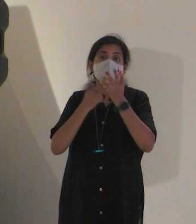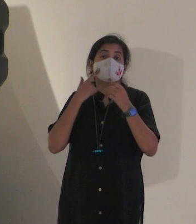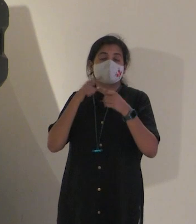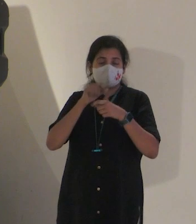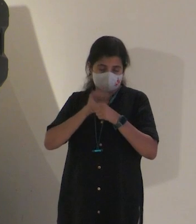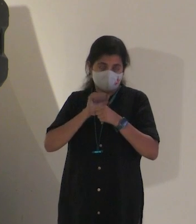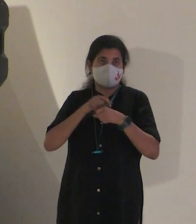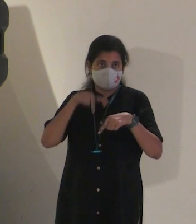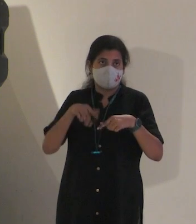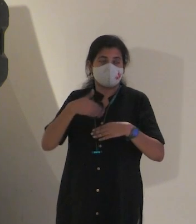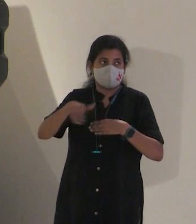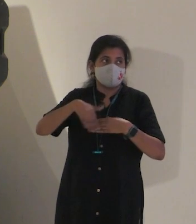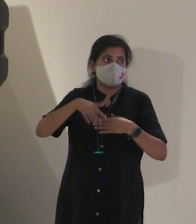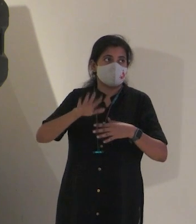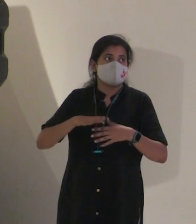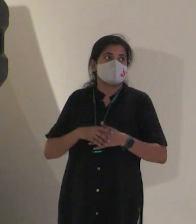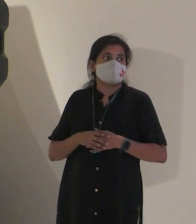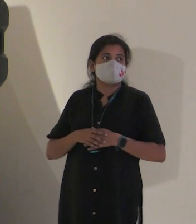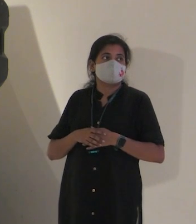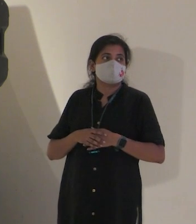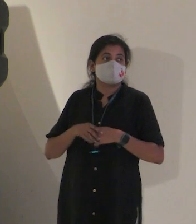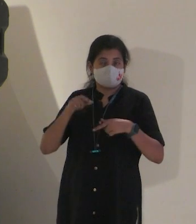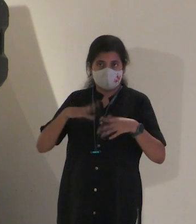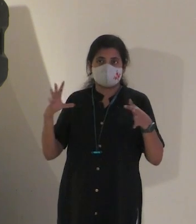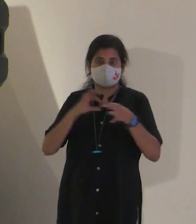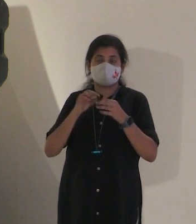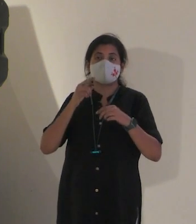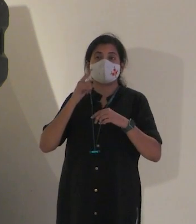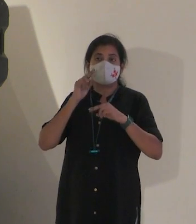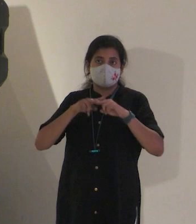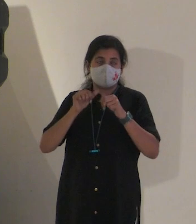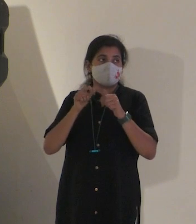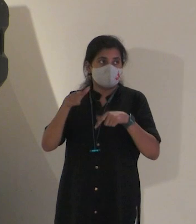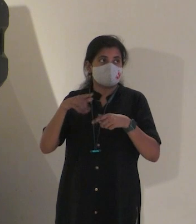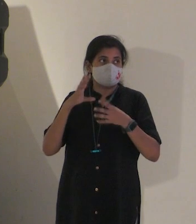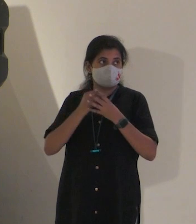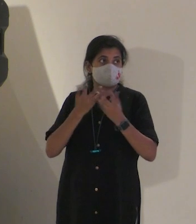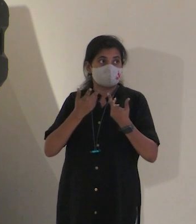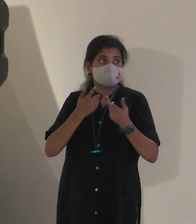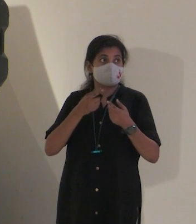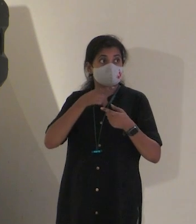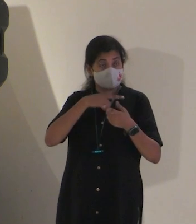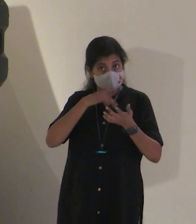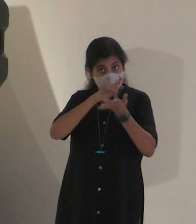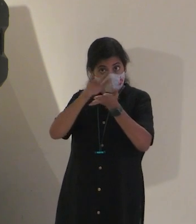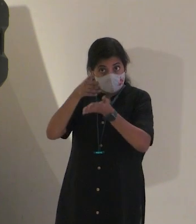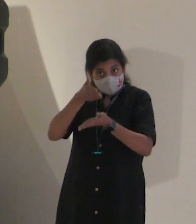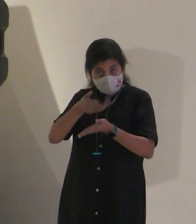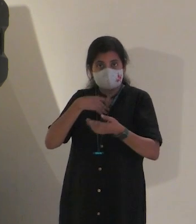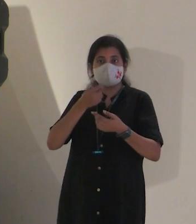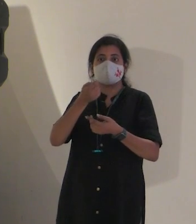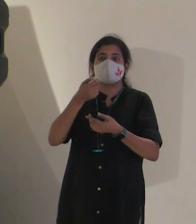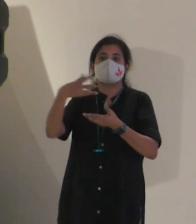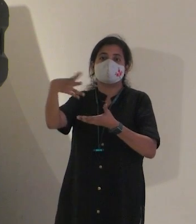the collaboration with IFA. I don't think any amount of funding can, replace this kind of